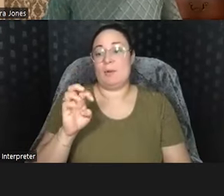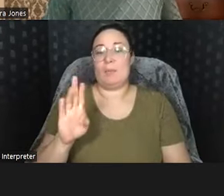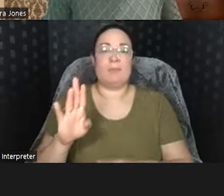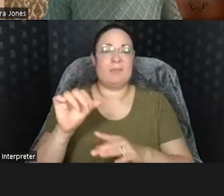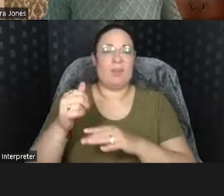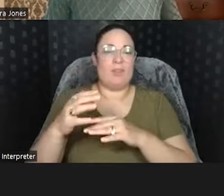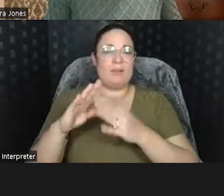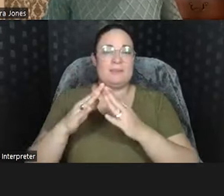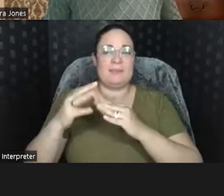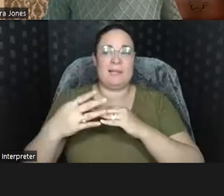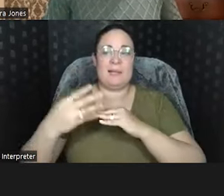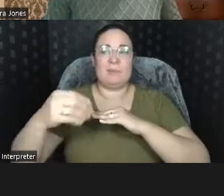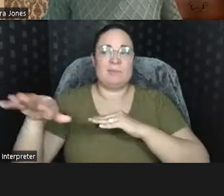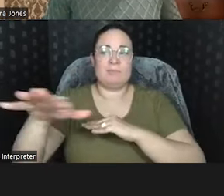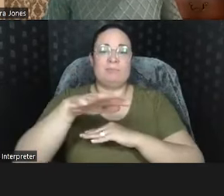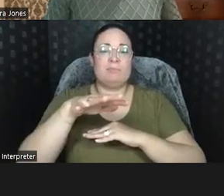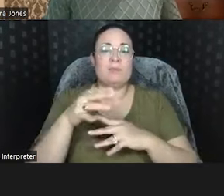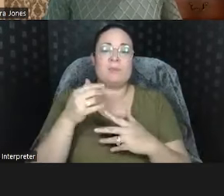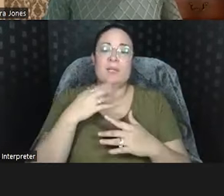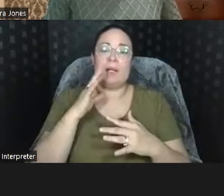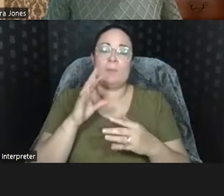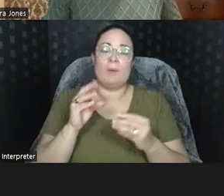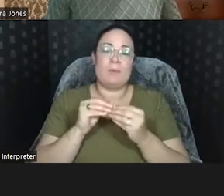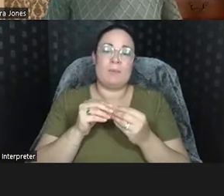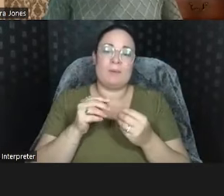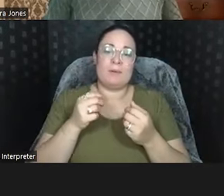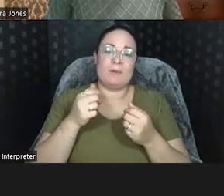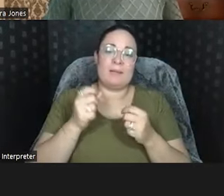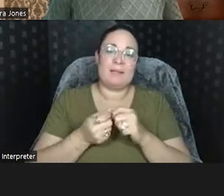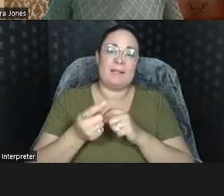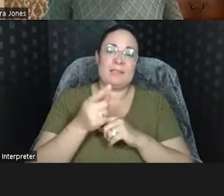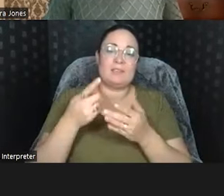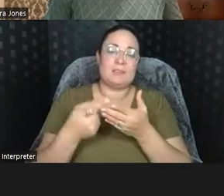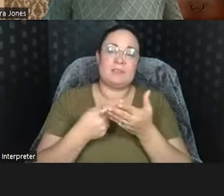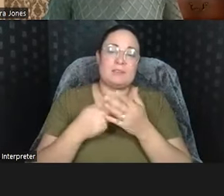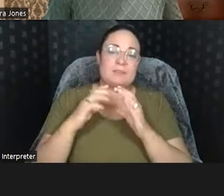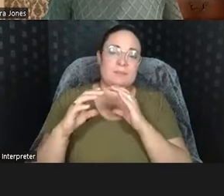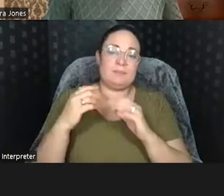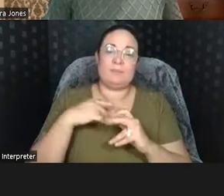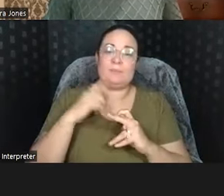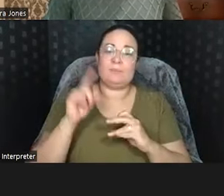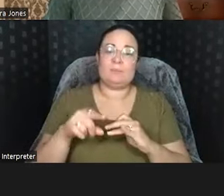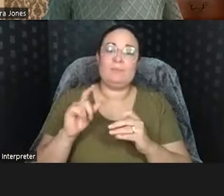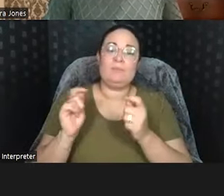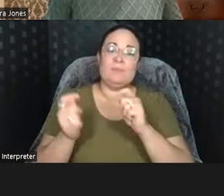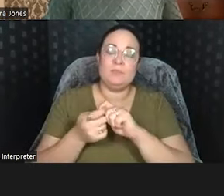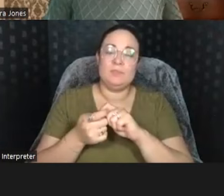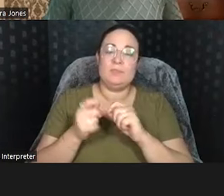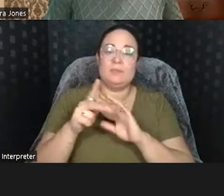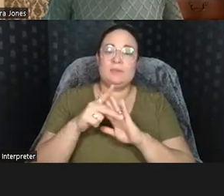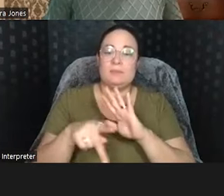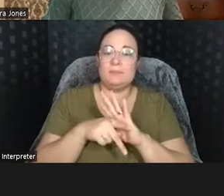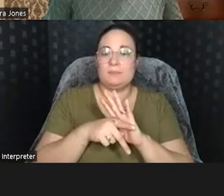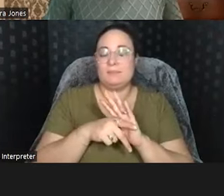is one of the things I'm gonna be pushing for next year in conversation is we must change the